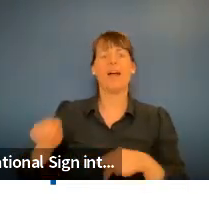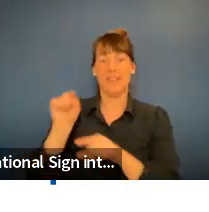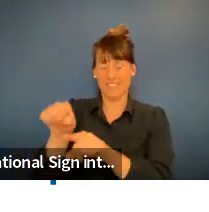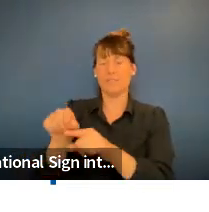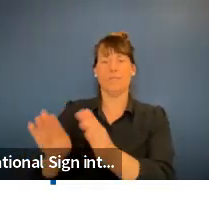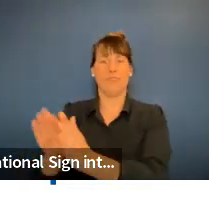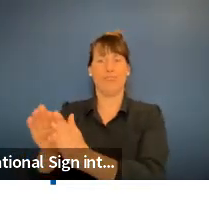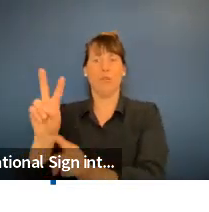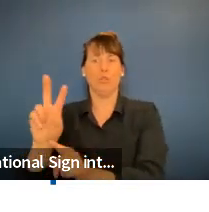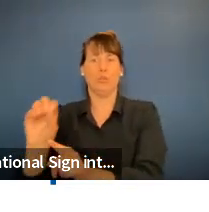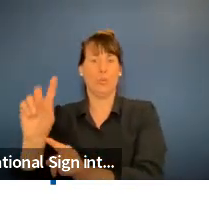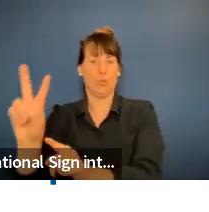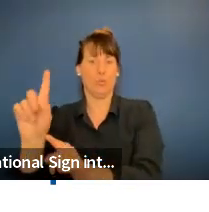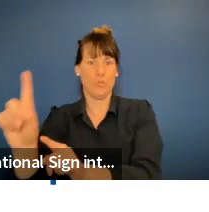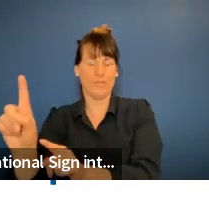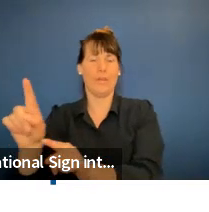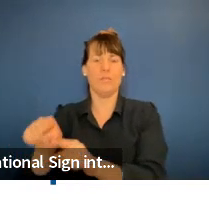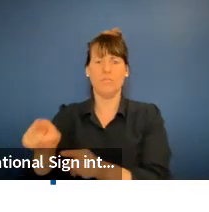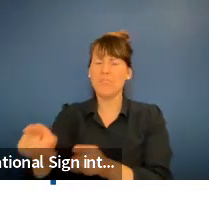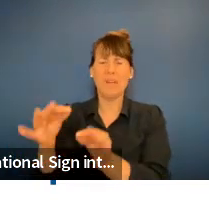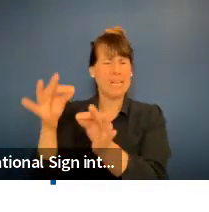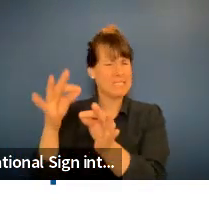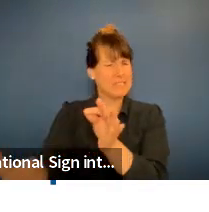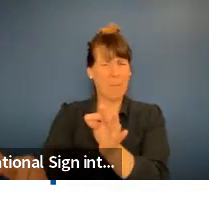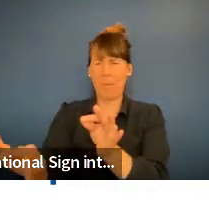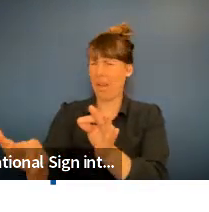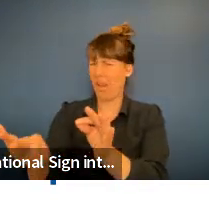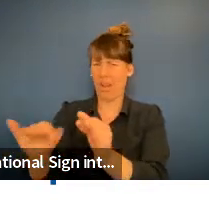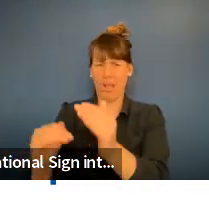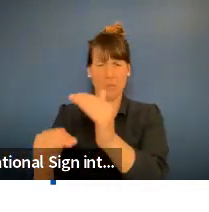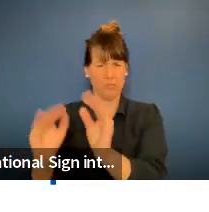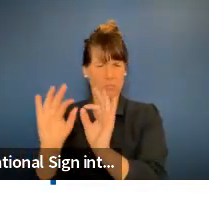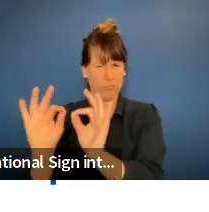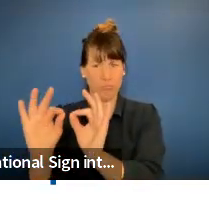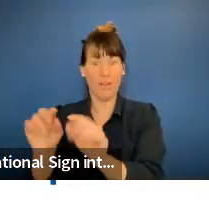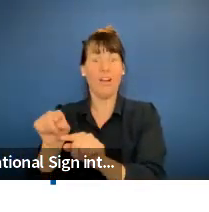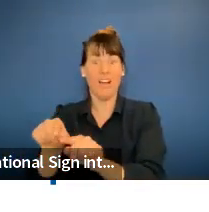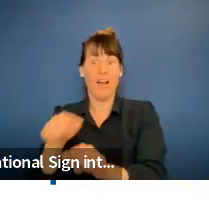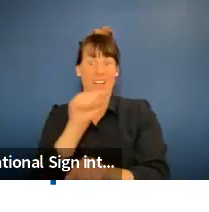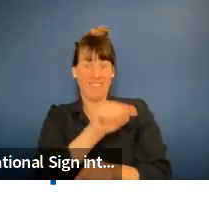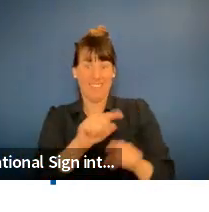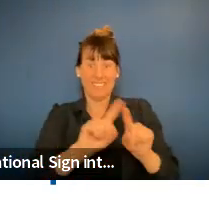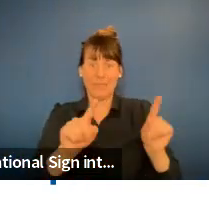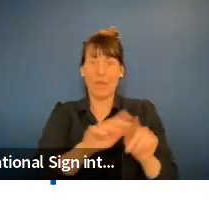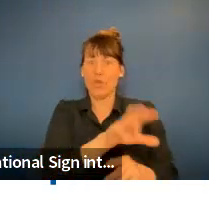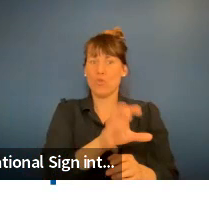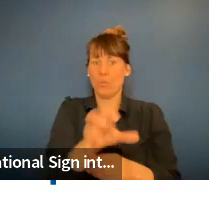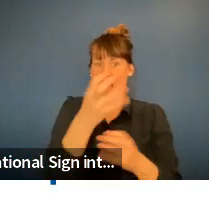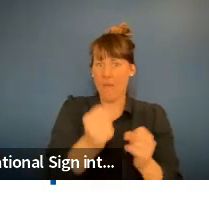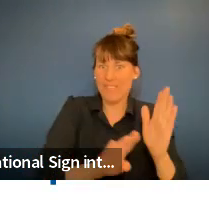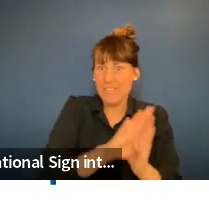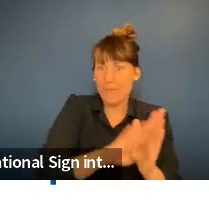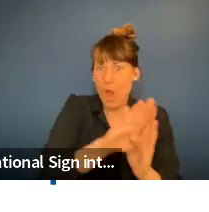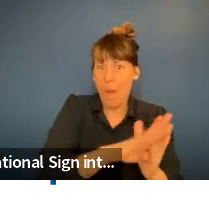The whole process of development of a priority assistive product list